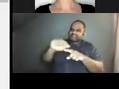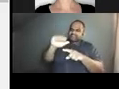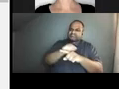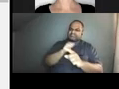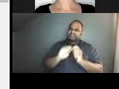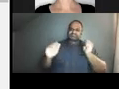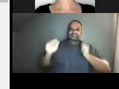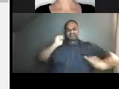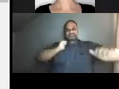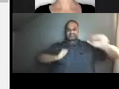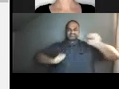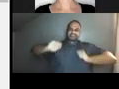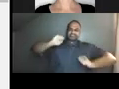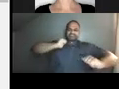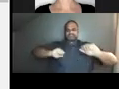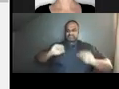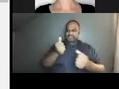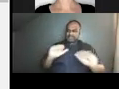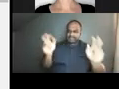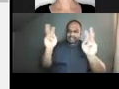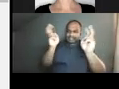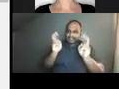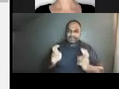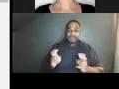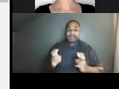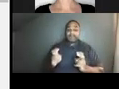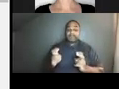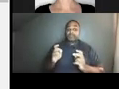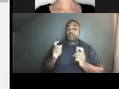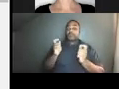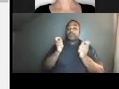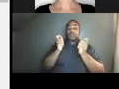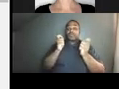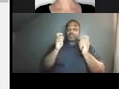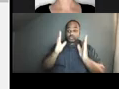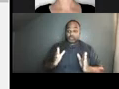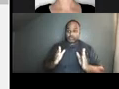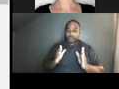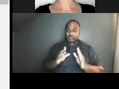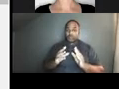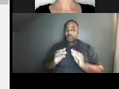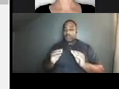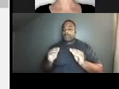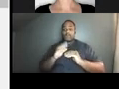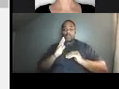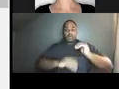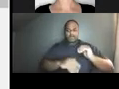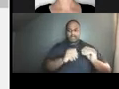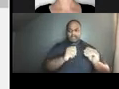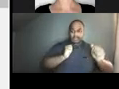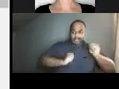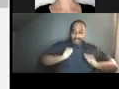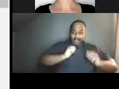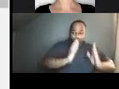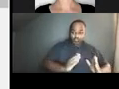have performances on any topic. The director is not more important than actors. Actors and actresses can choose their own